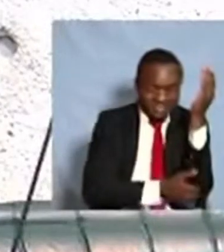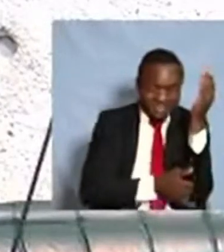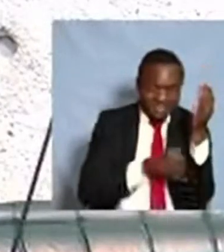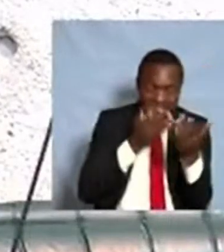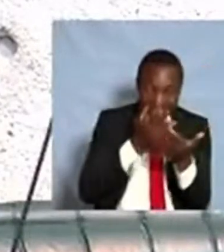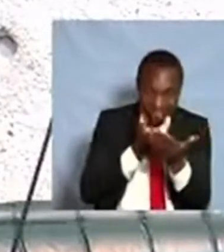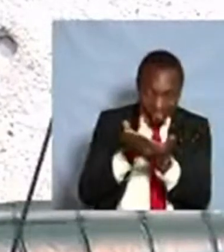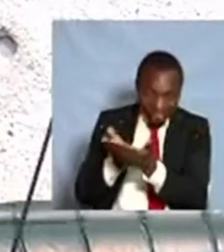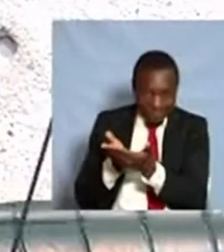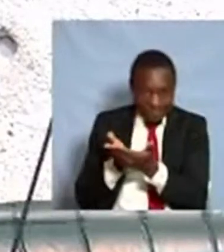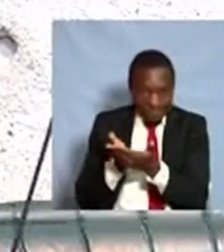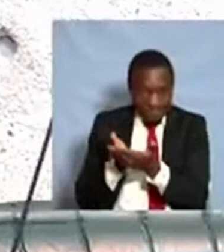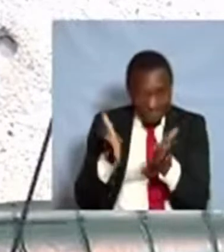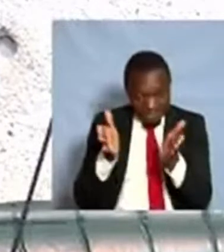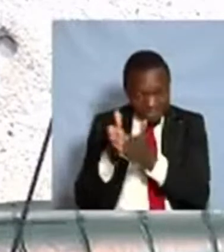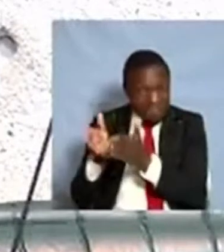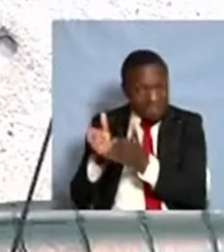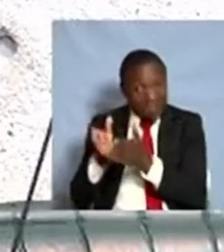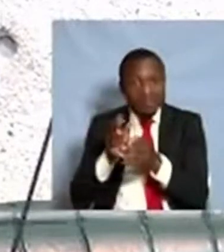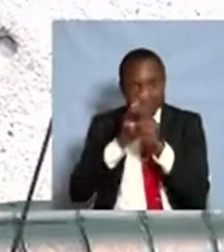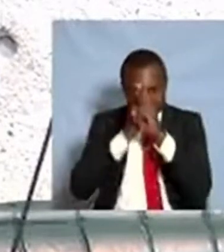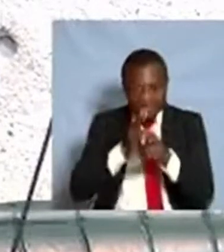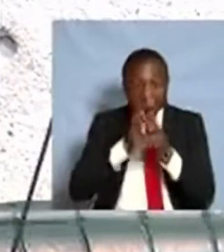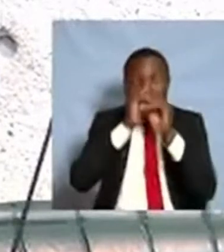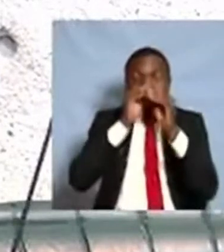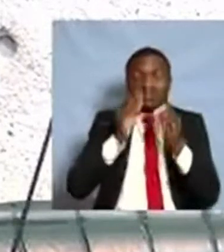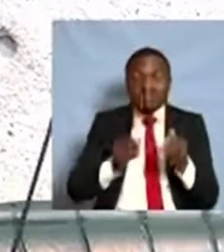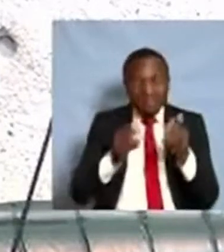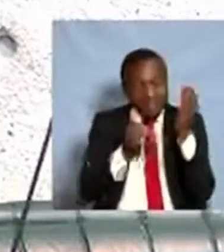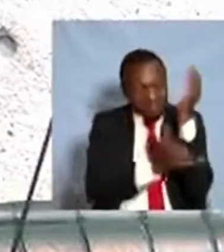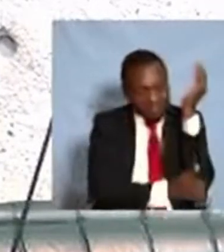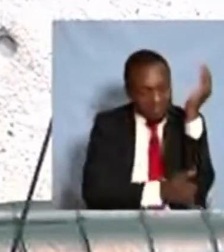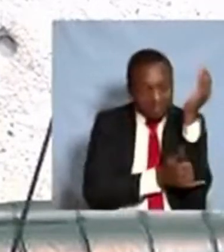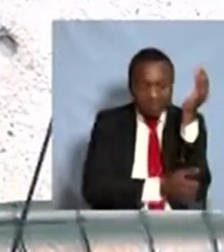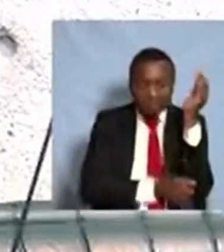minus of those tenets, Mr. Speaker, the country would